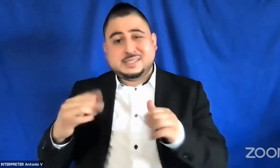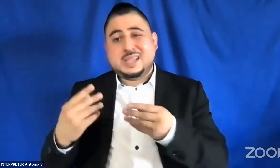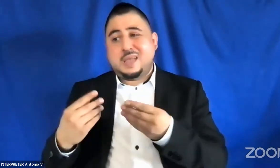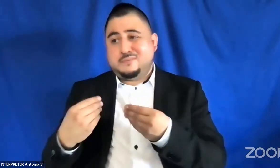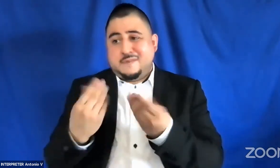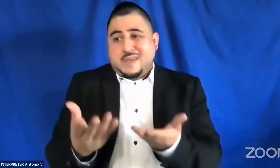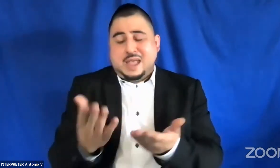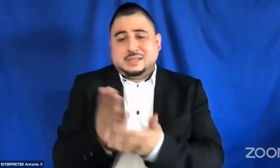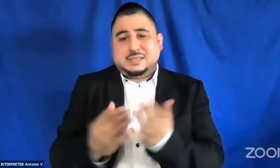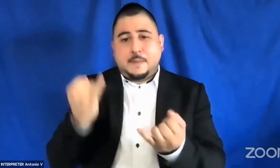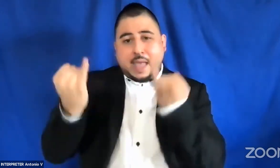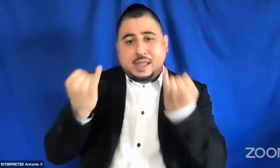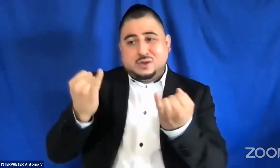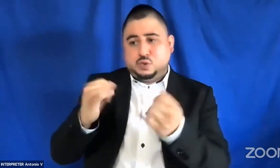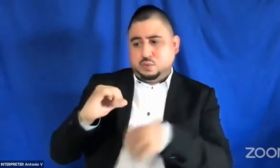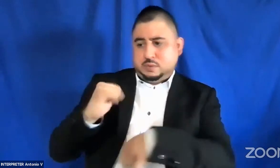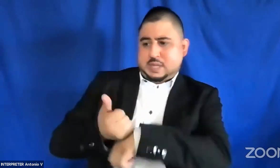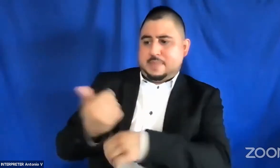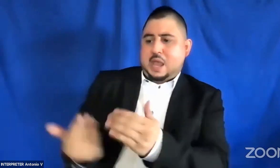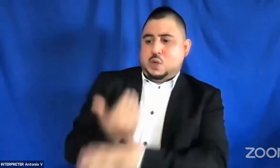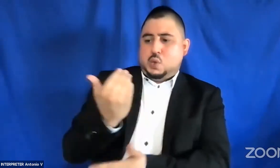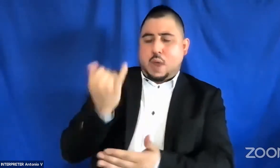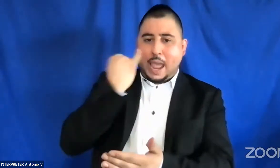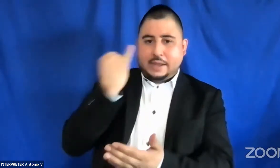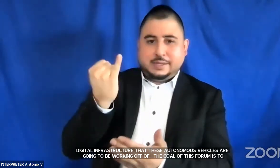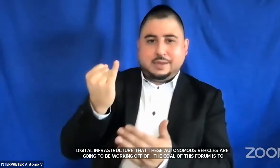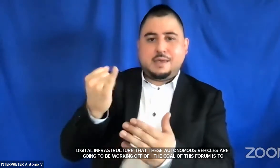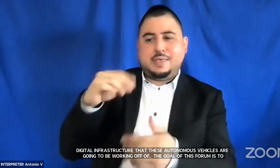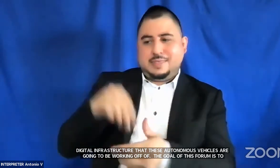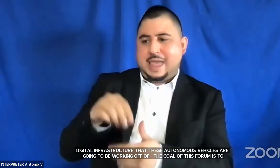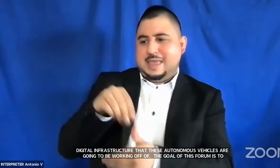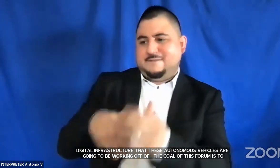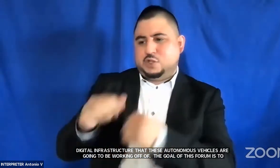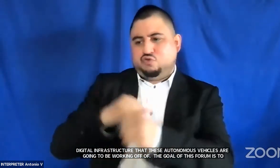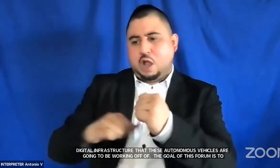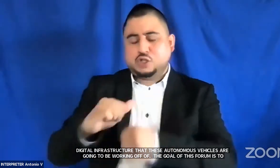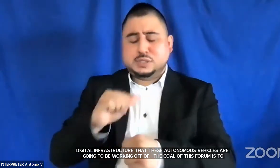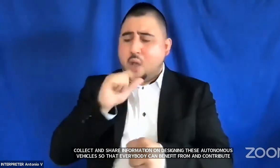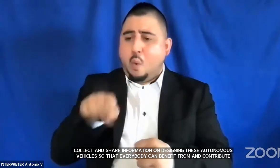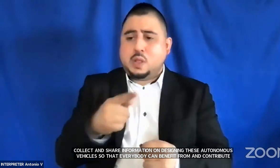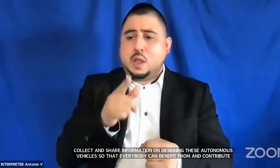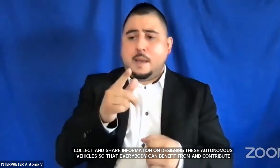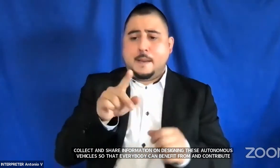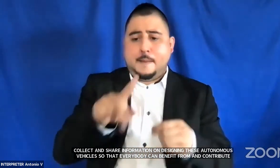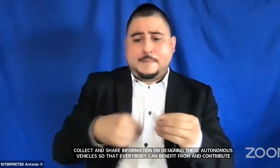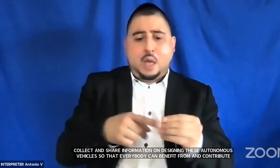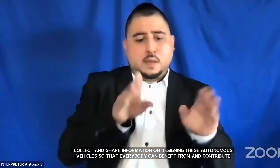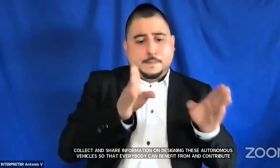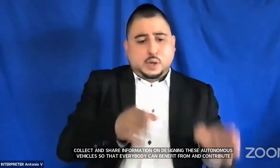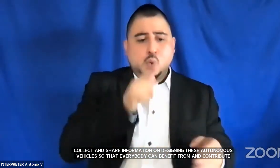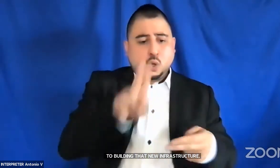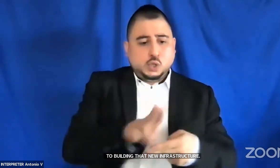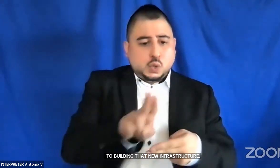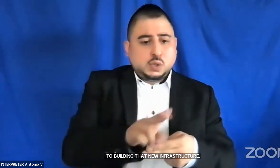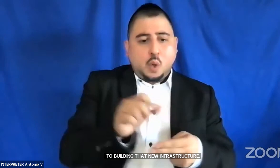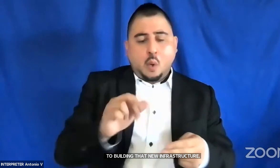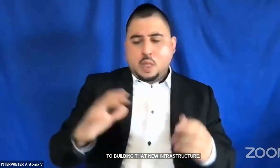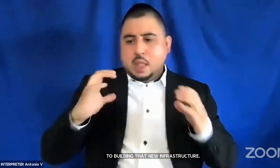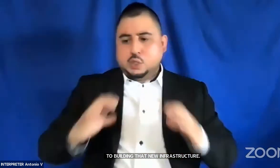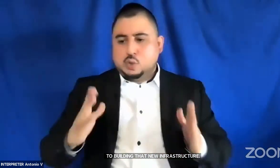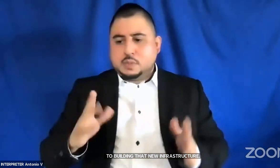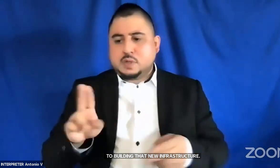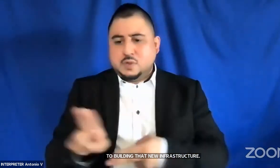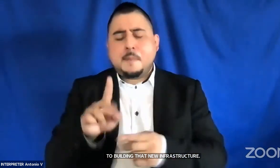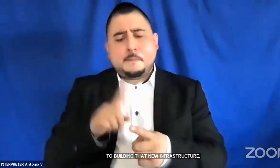that new infrastructure. It's not only about being recipients or being consumers of this technology, but